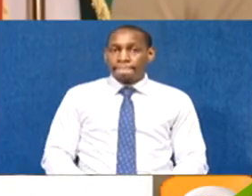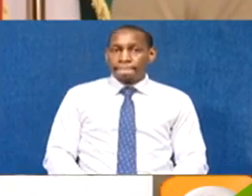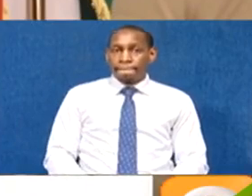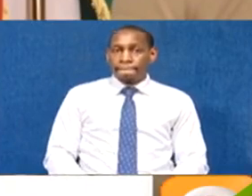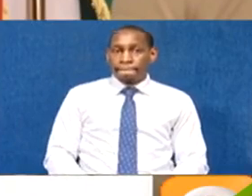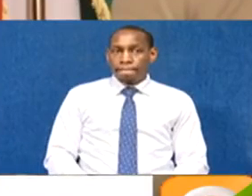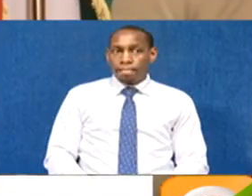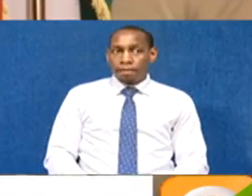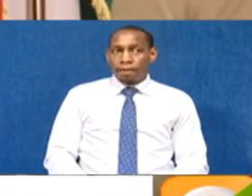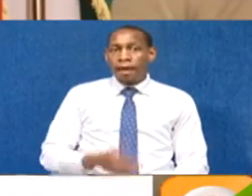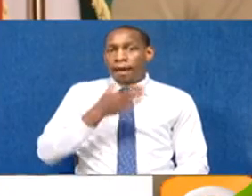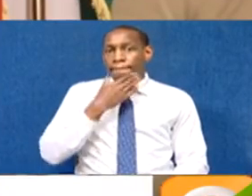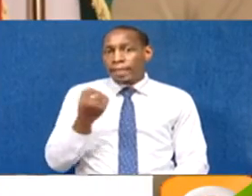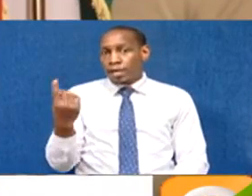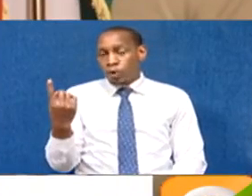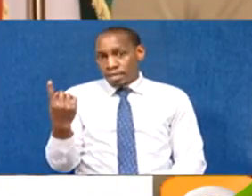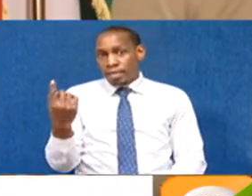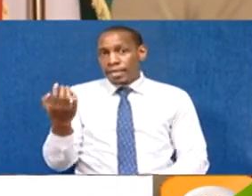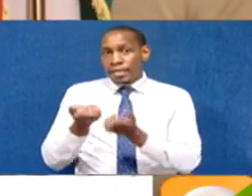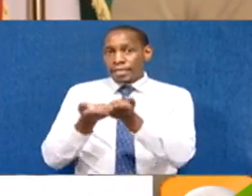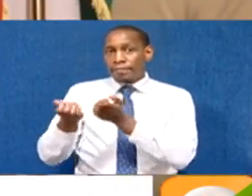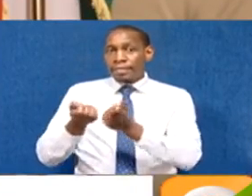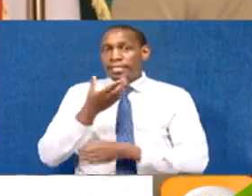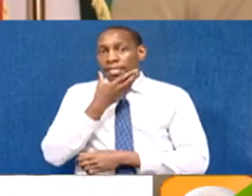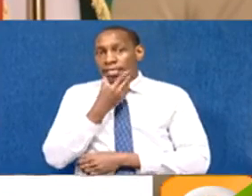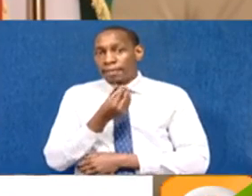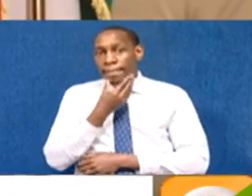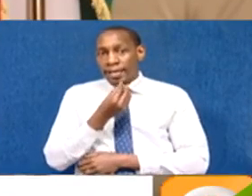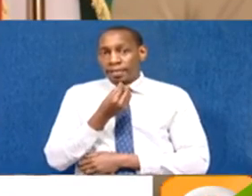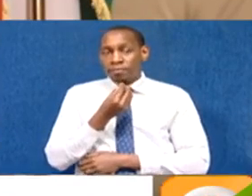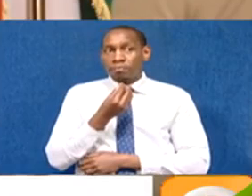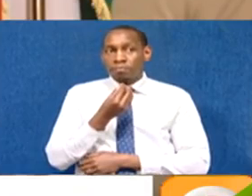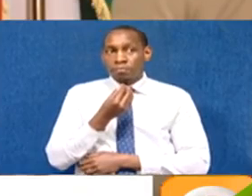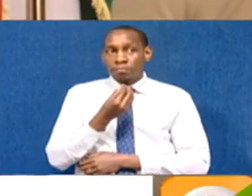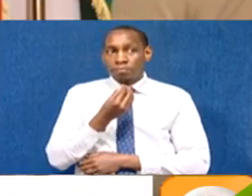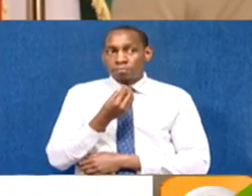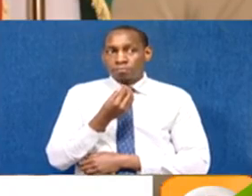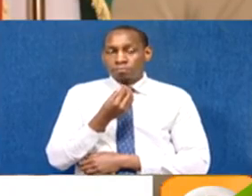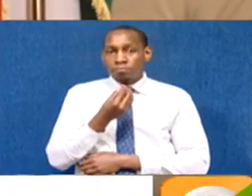And one of the men is a business, non-businessman that, was